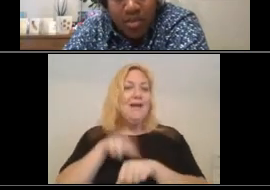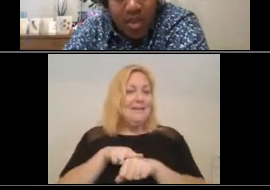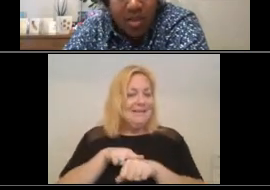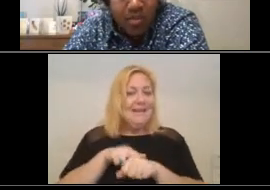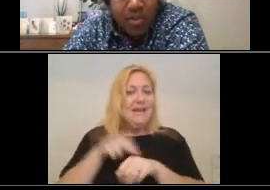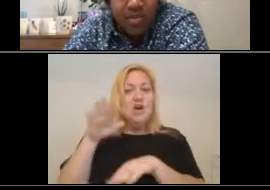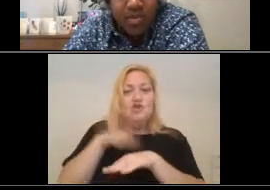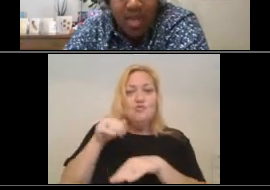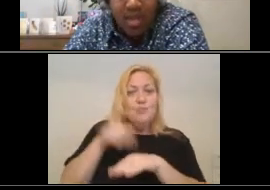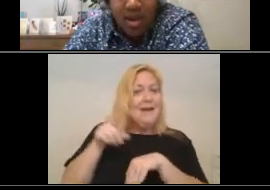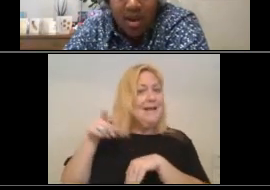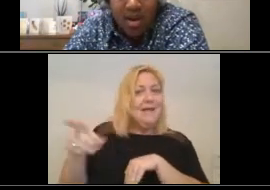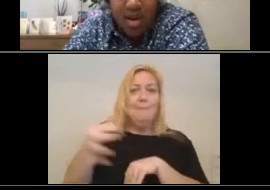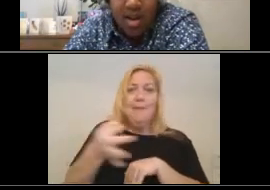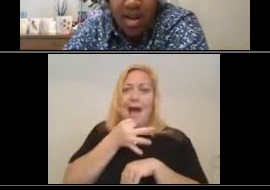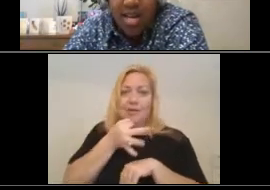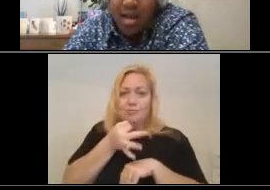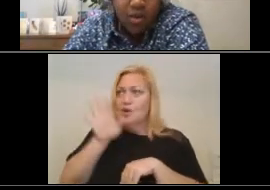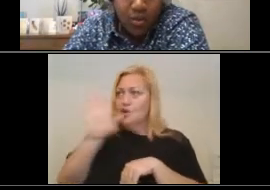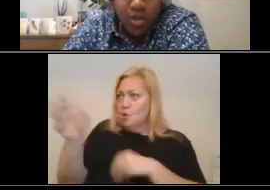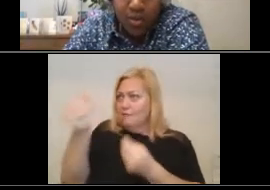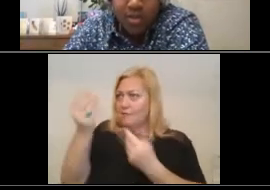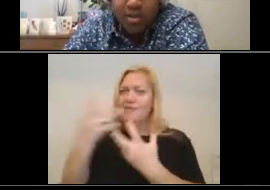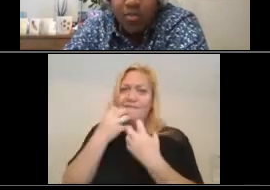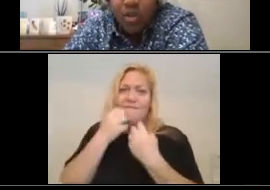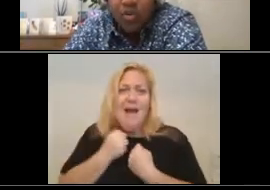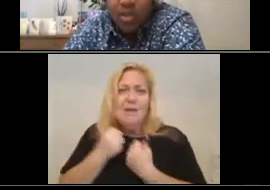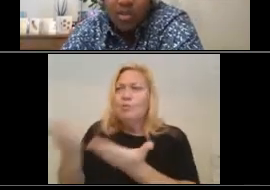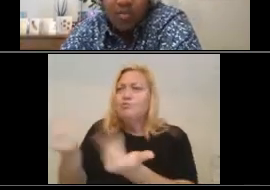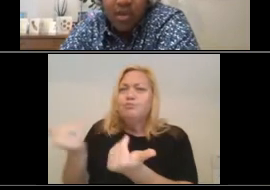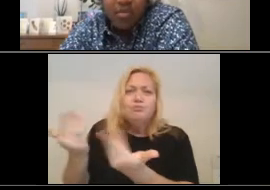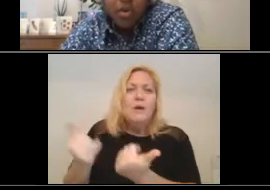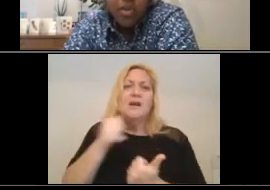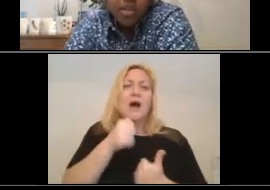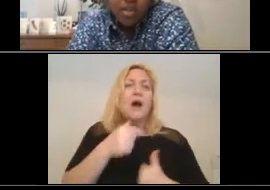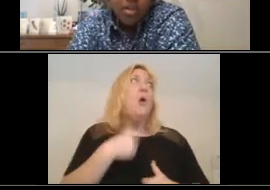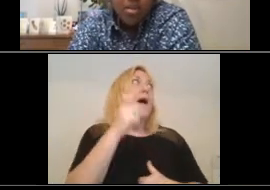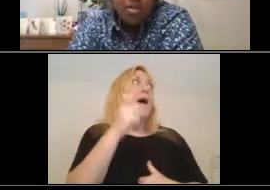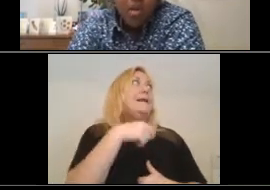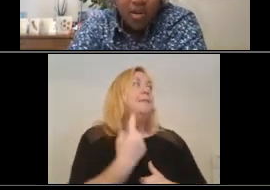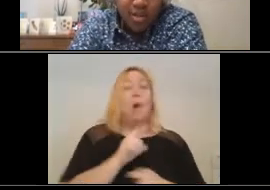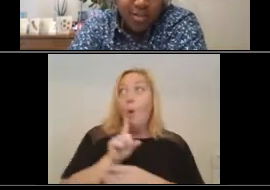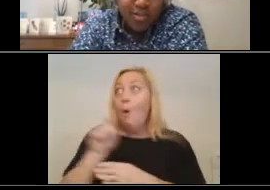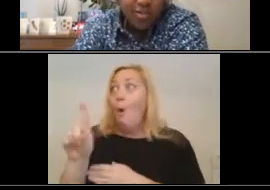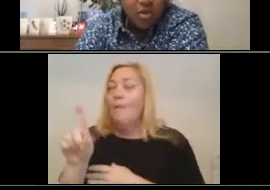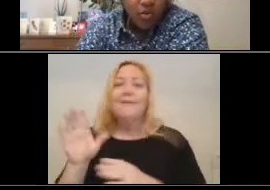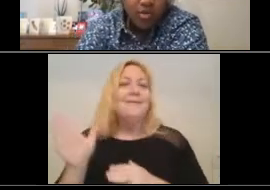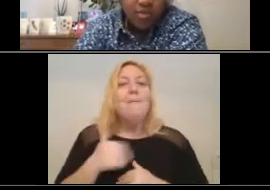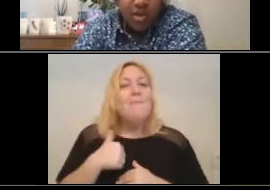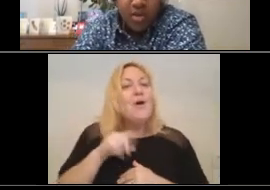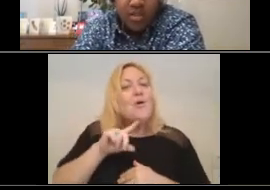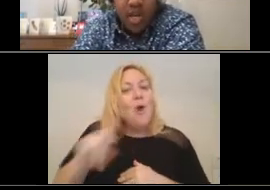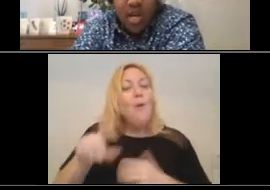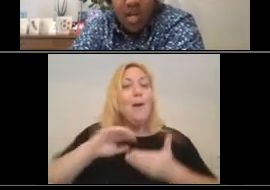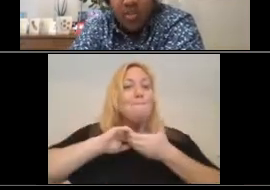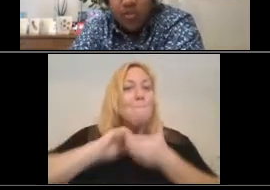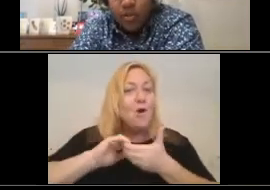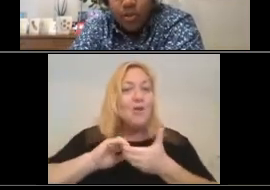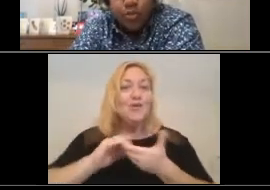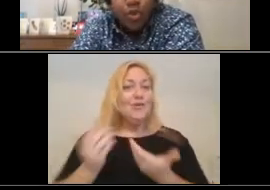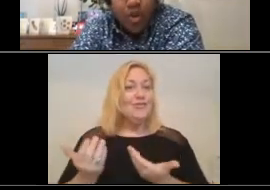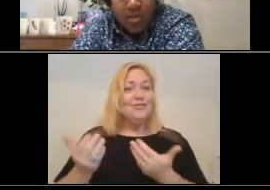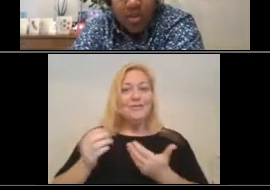treating them as the experts that they are, and not only going to them when you need something, but going to them as partners, as co-conspirators, and